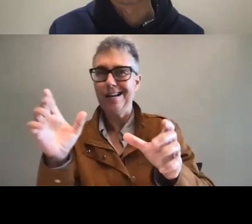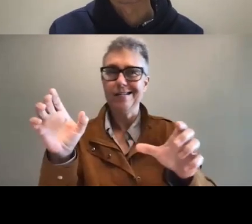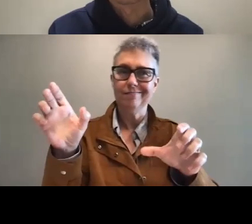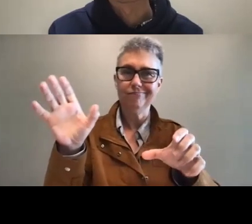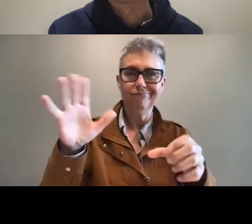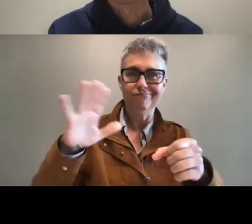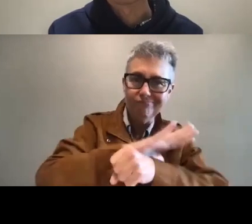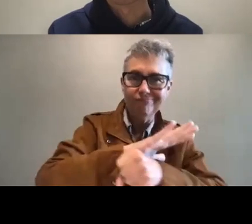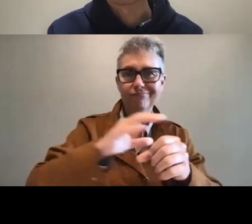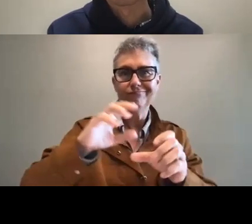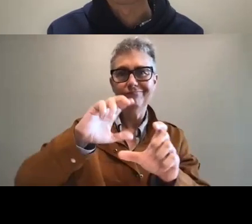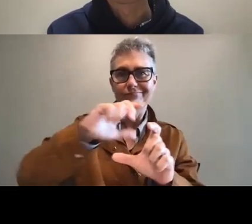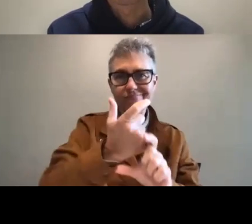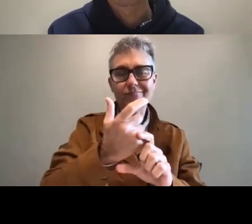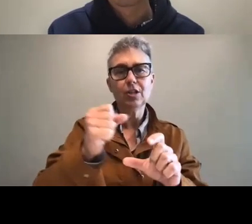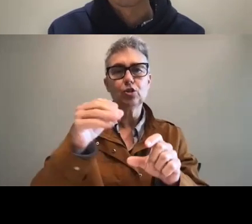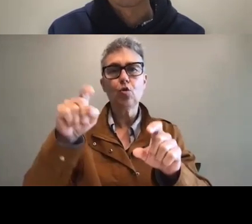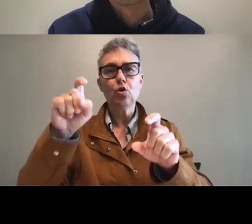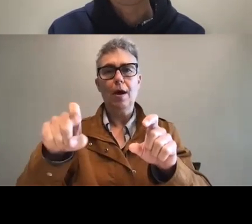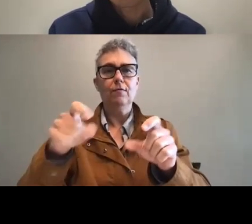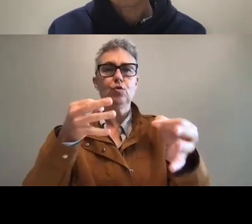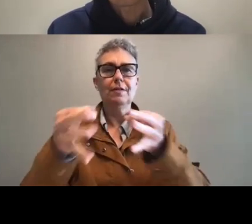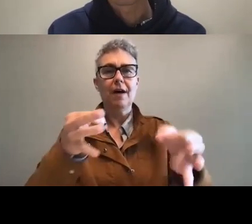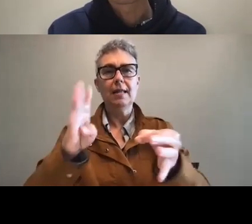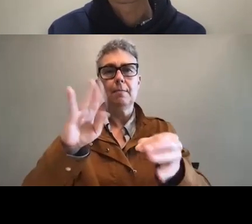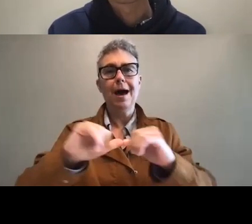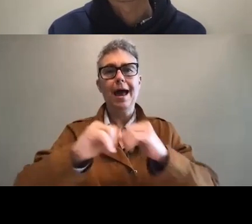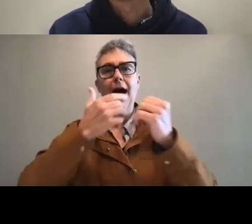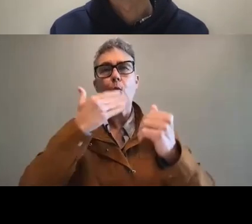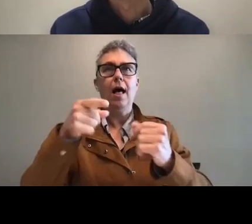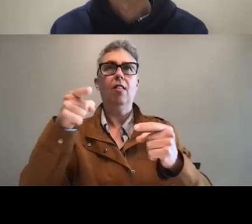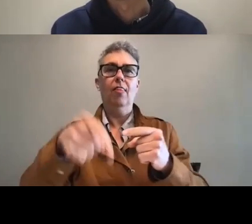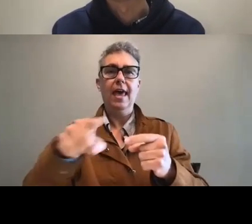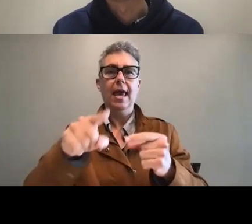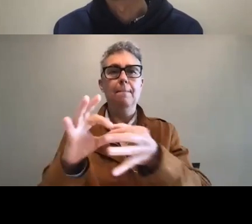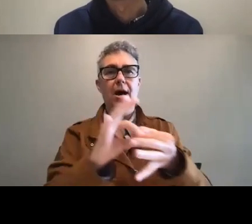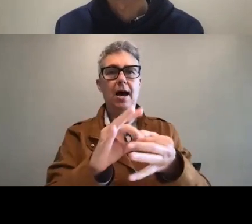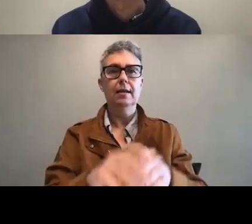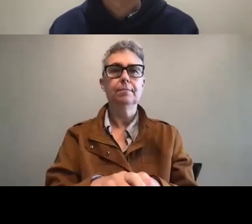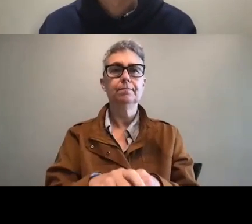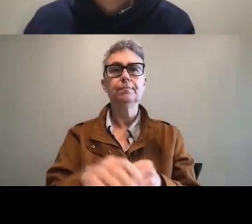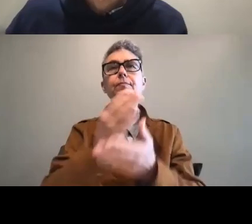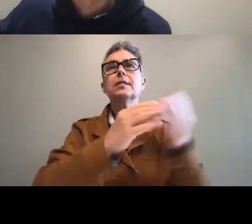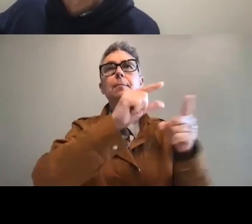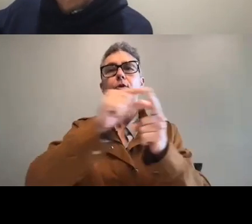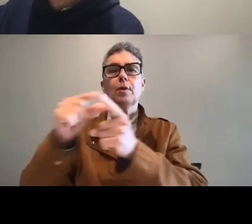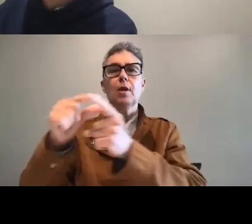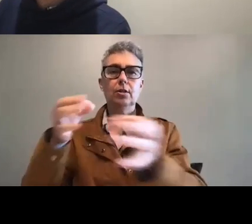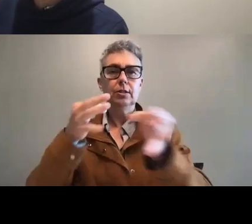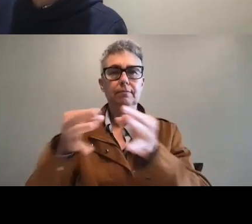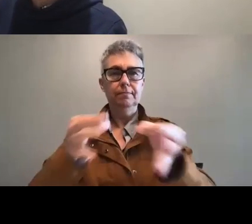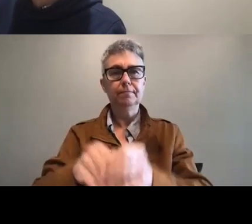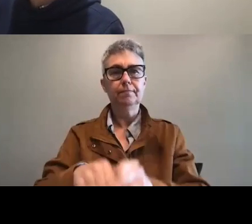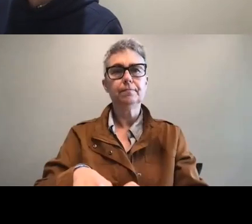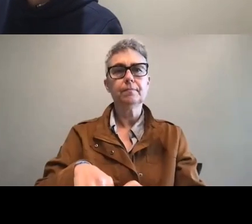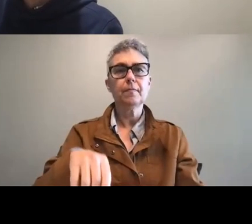antibodies that has good binding affinities. Just to clarify a bit of terminology here, antibody